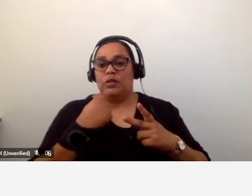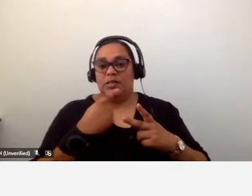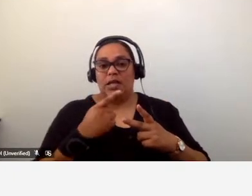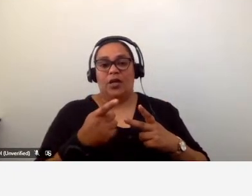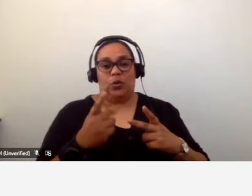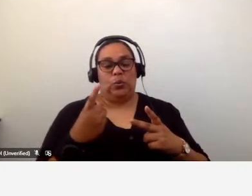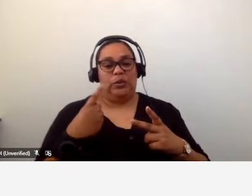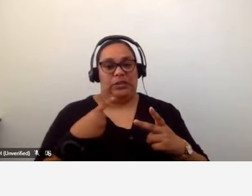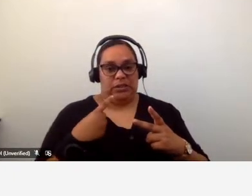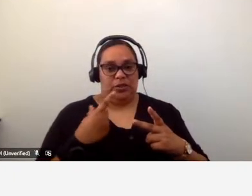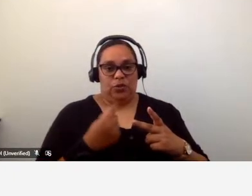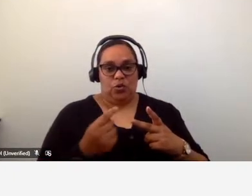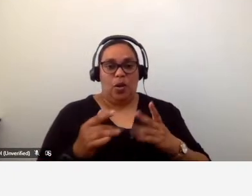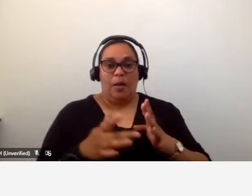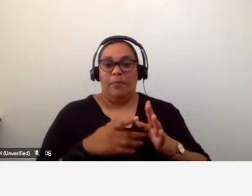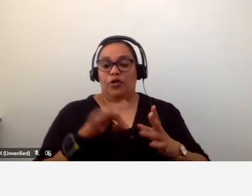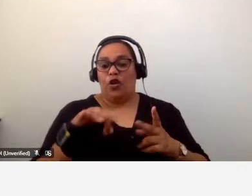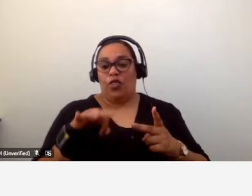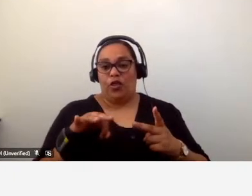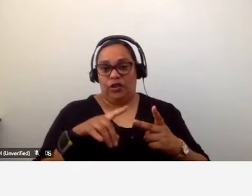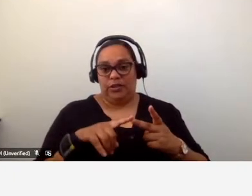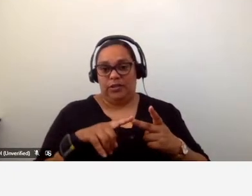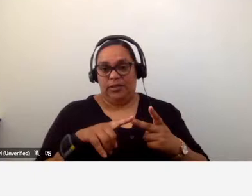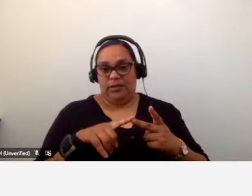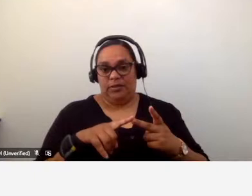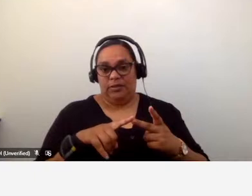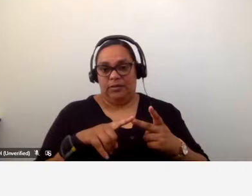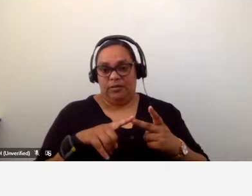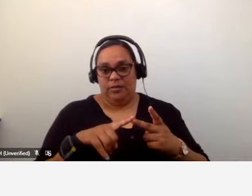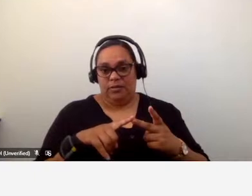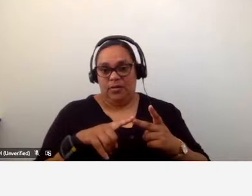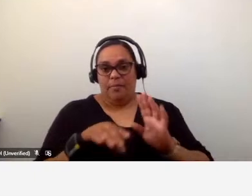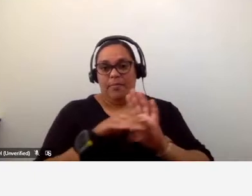made. Page 13, paragraph 3,